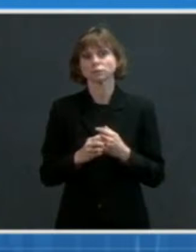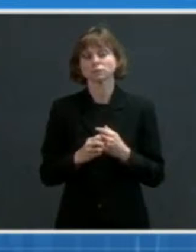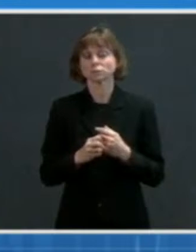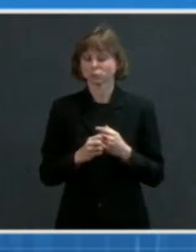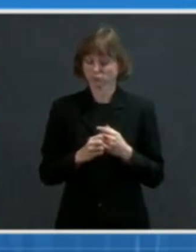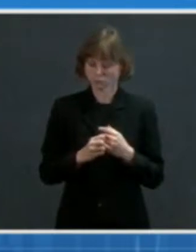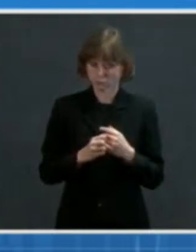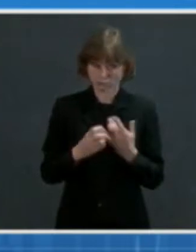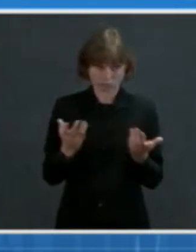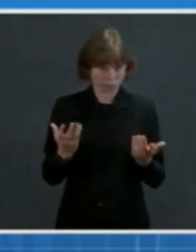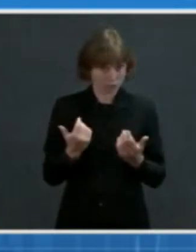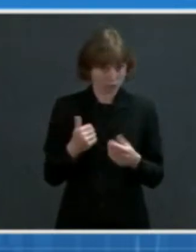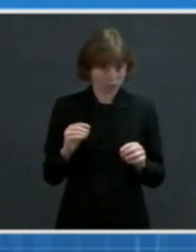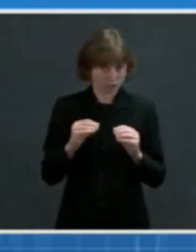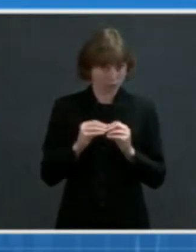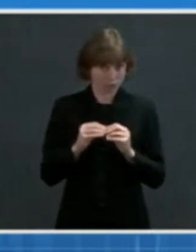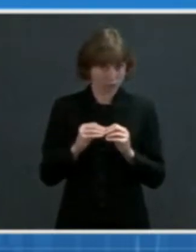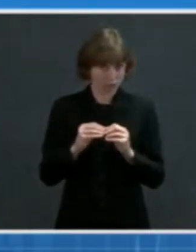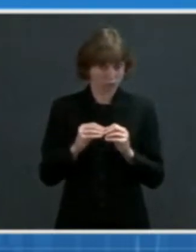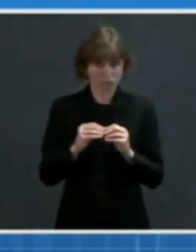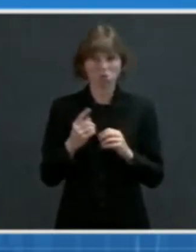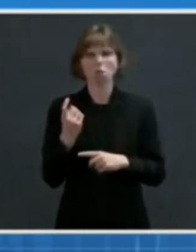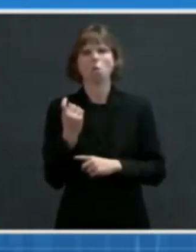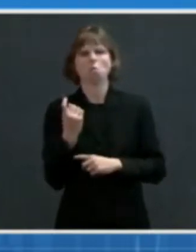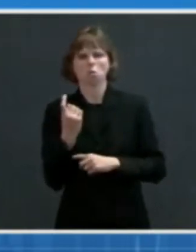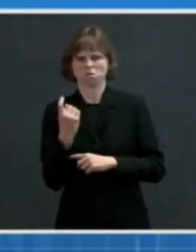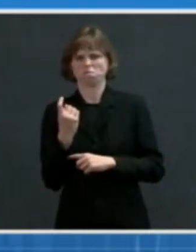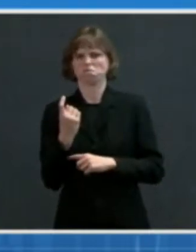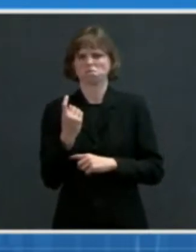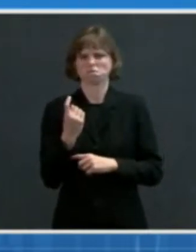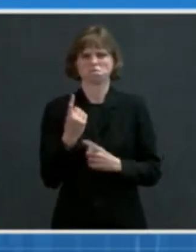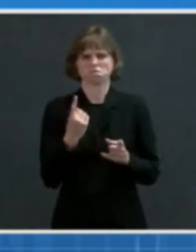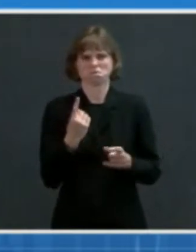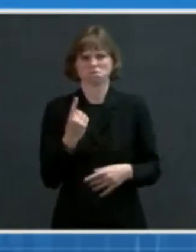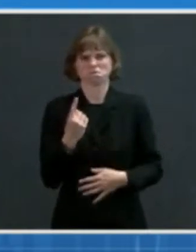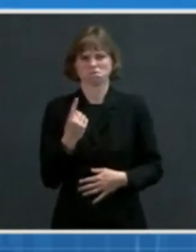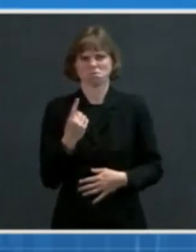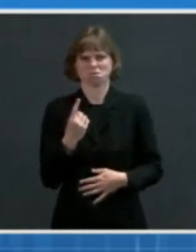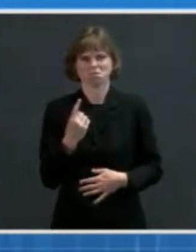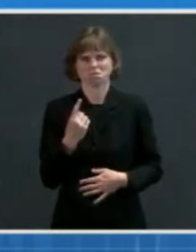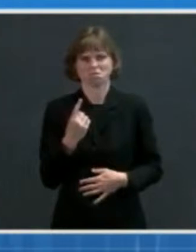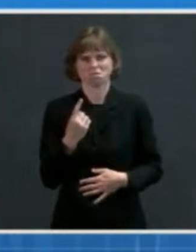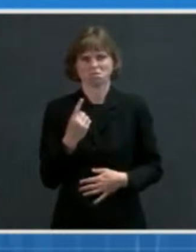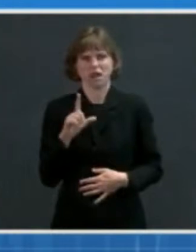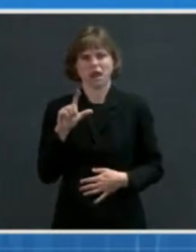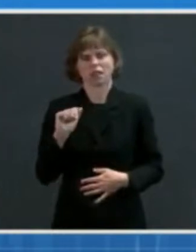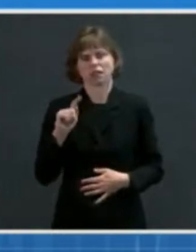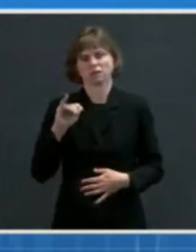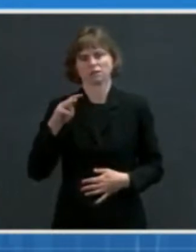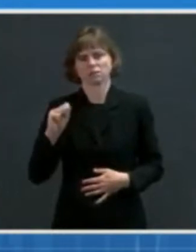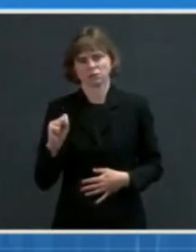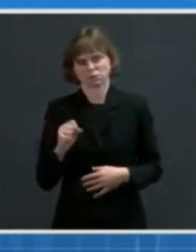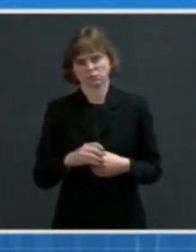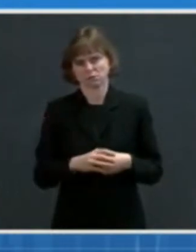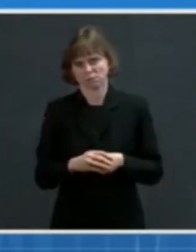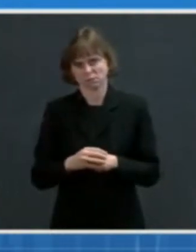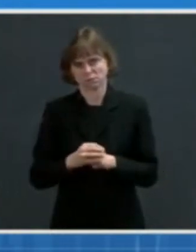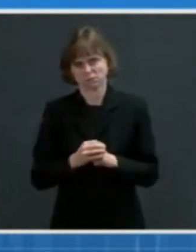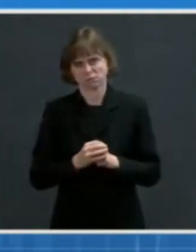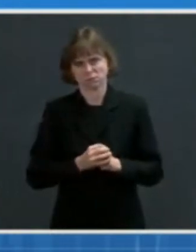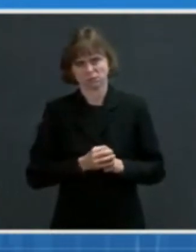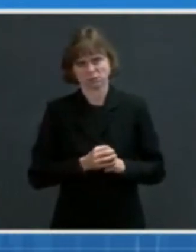Kevin, do we have any others? We can do one more. We'll go to Chris Majarian at the Los Angeles Times.